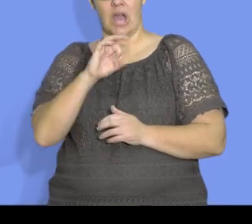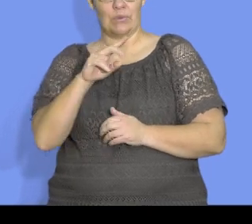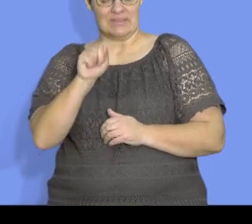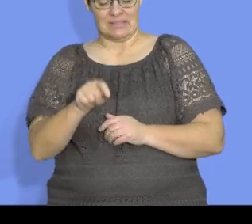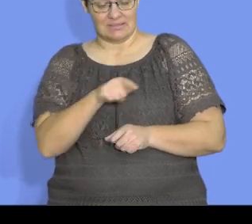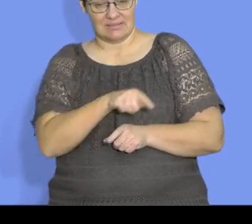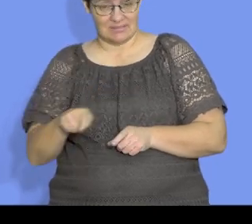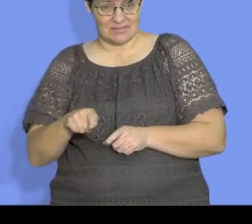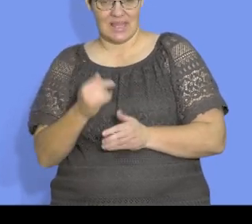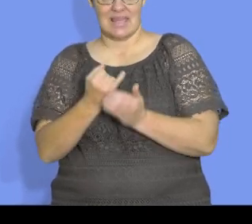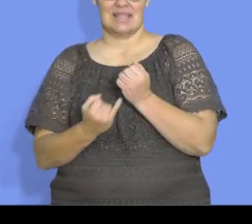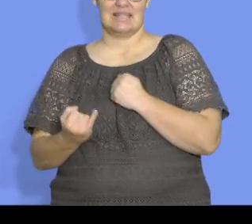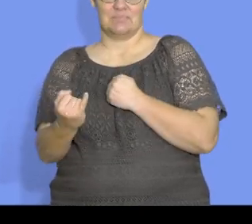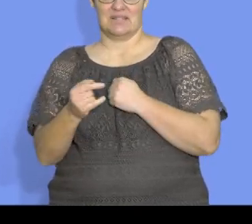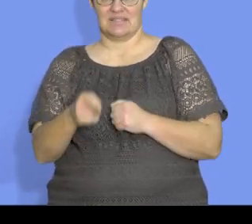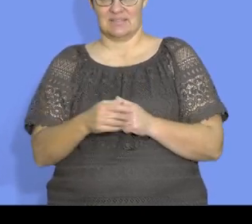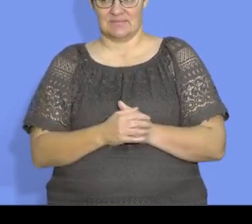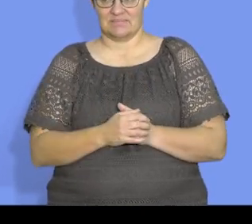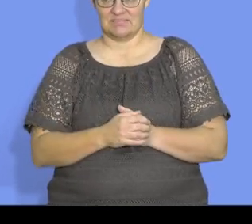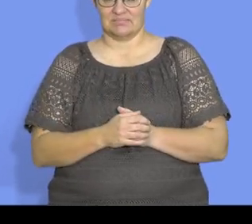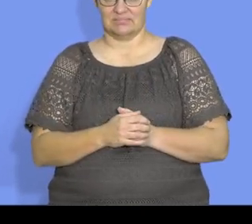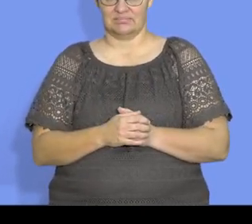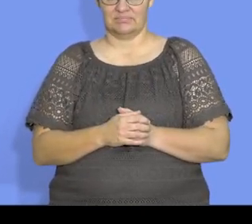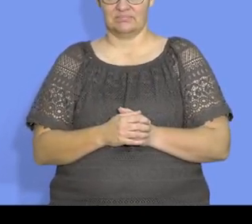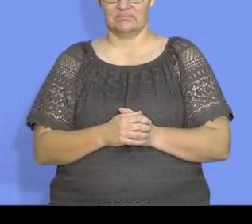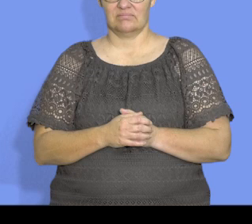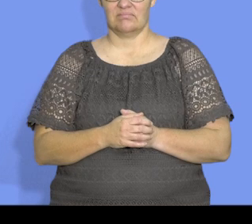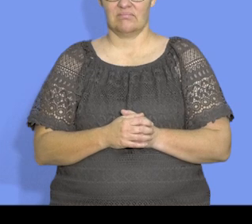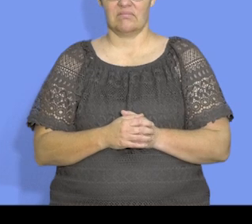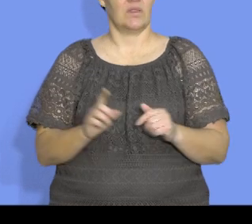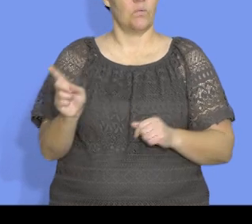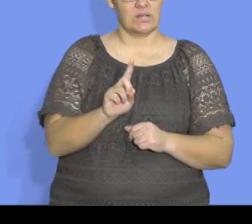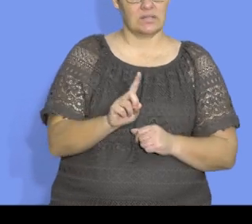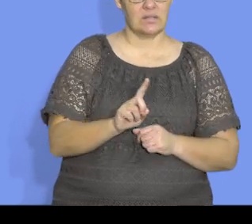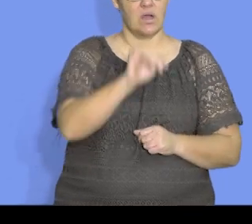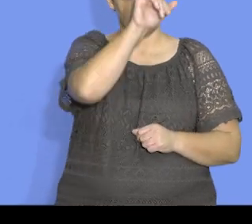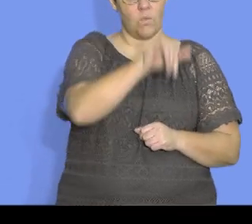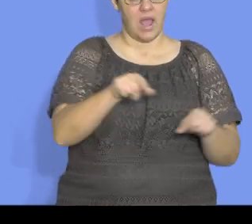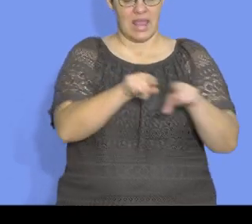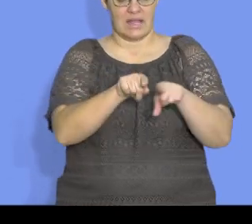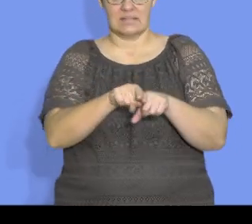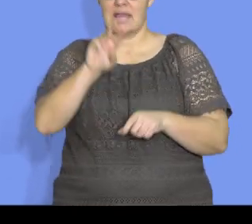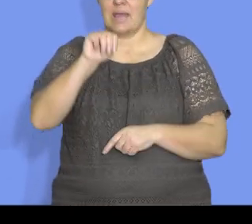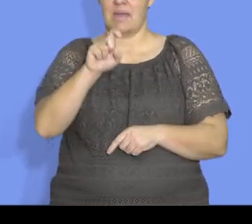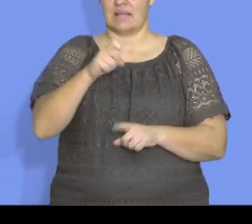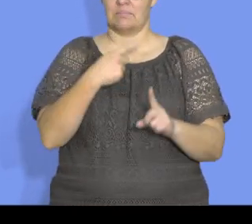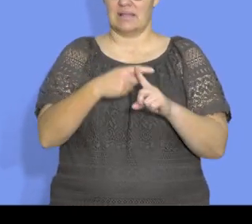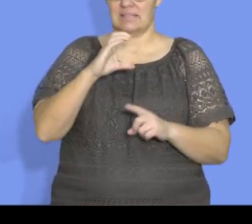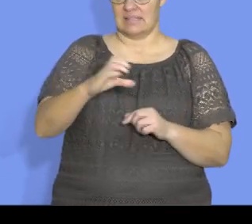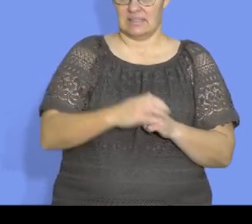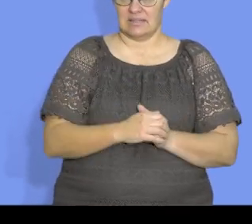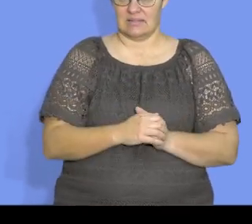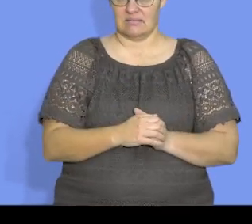variable. Now, if we just look at that, it's in the form of y equals mx plus c, and c